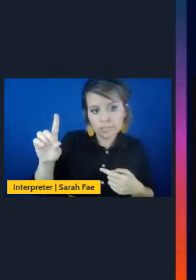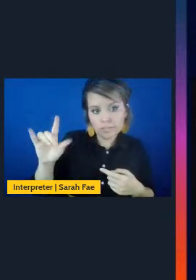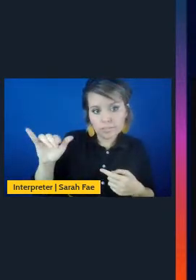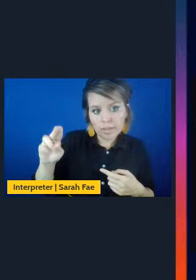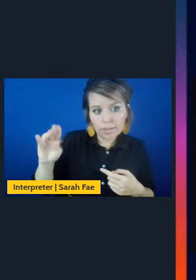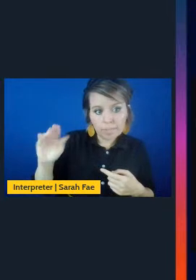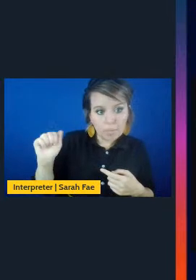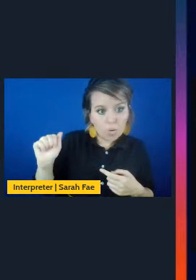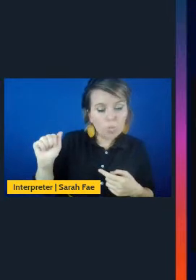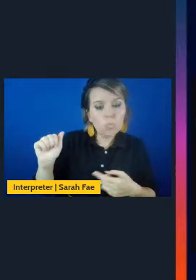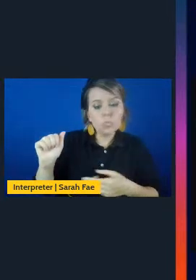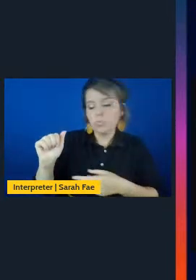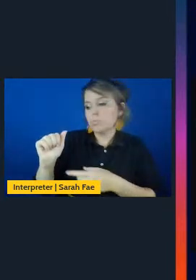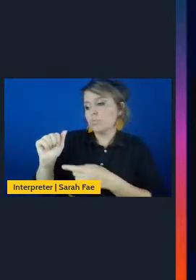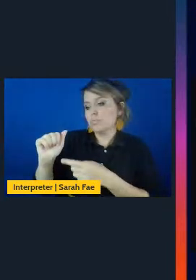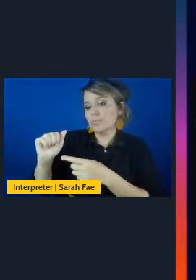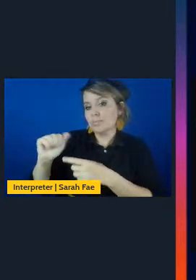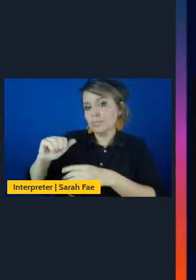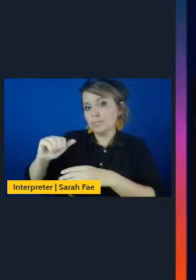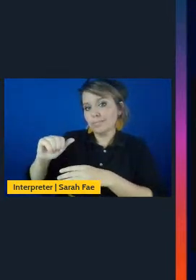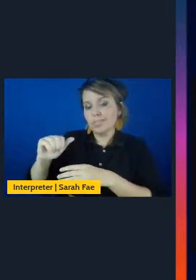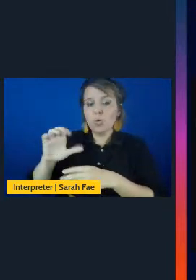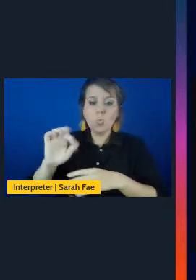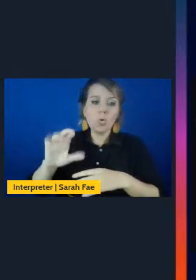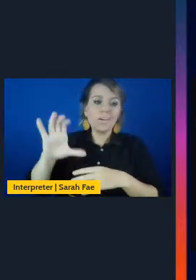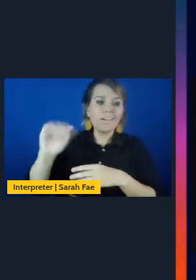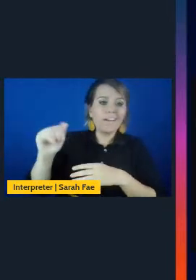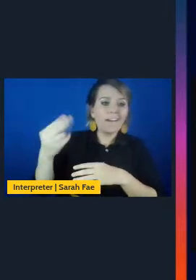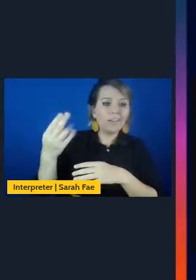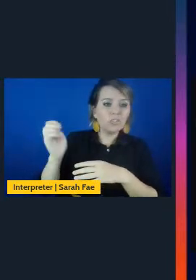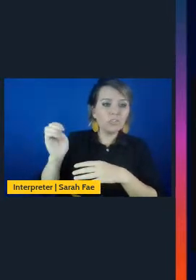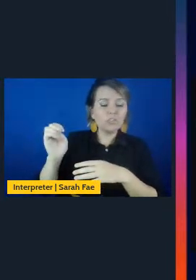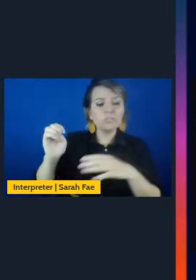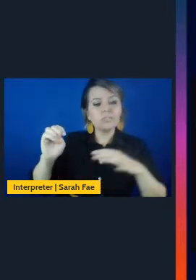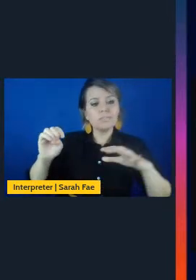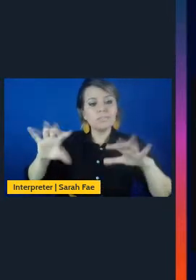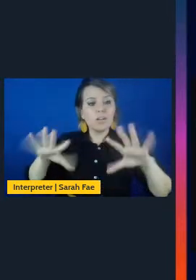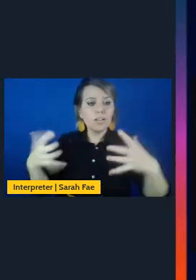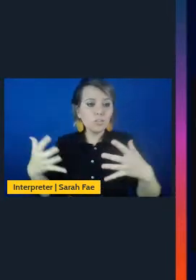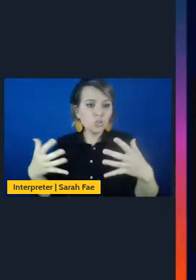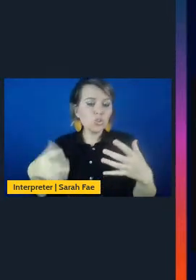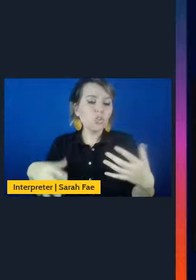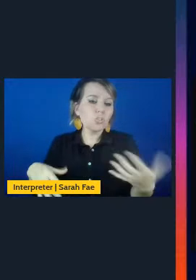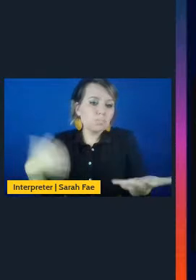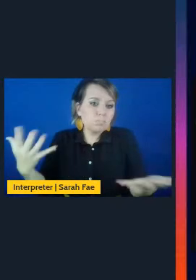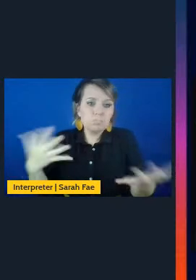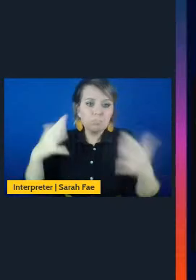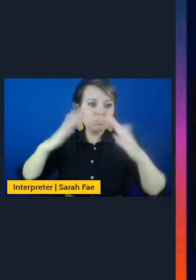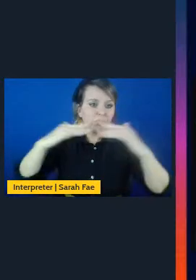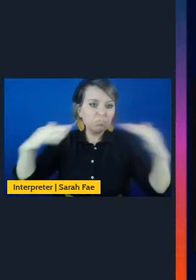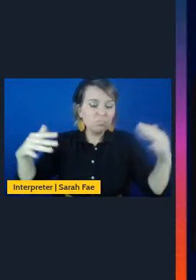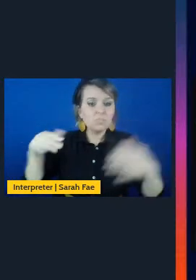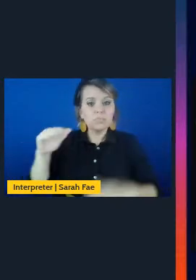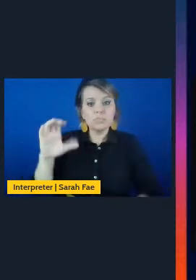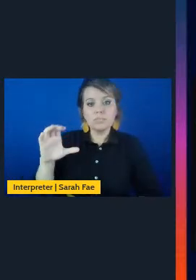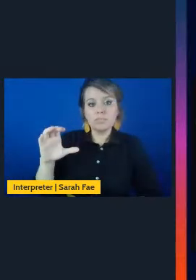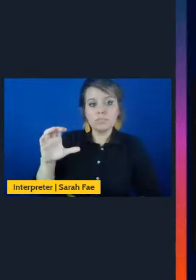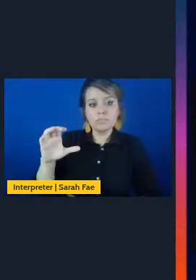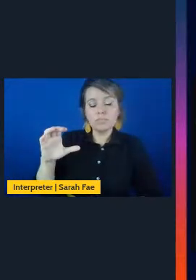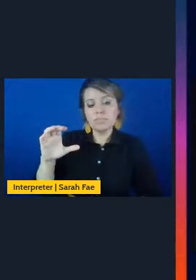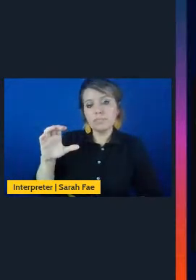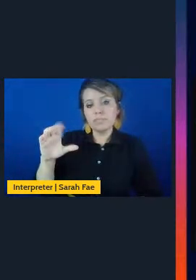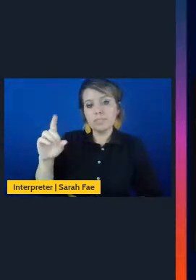bucket or an Elastic Cache cluster or even a Lambda function for that matter. And the ACK project has different controllers